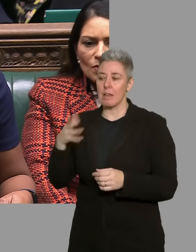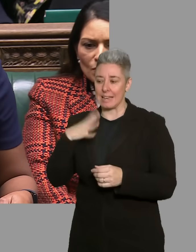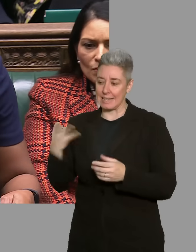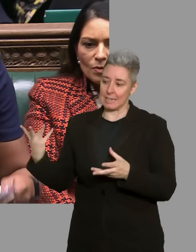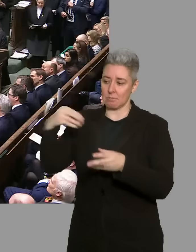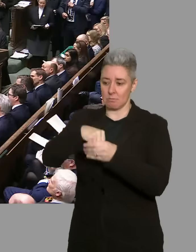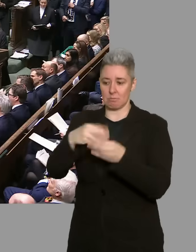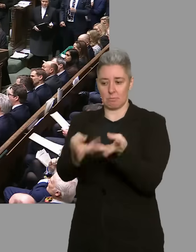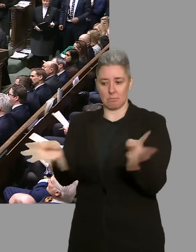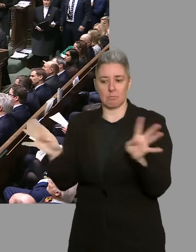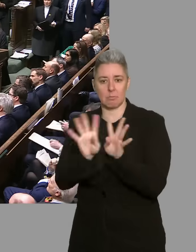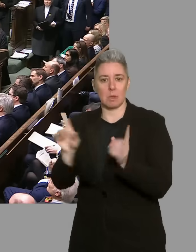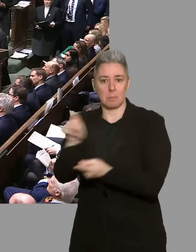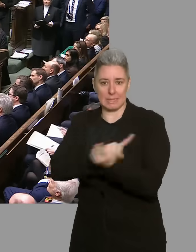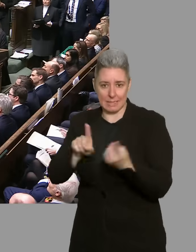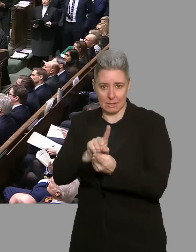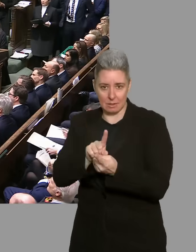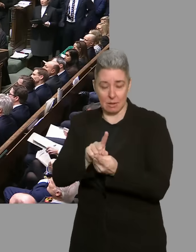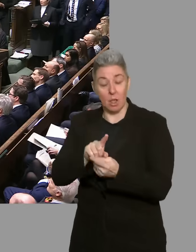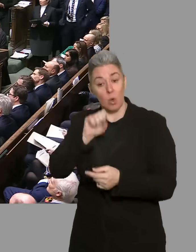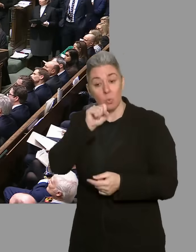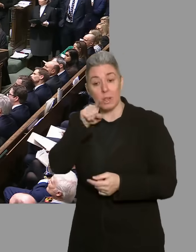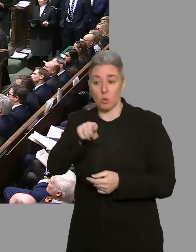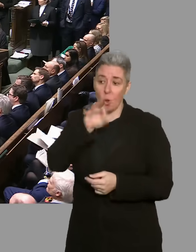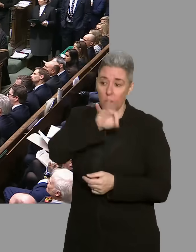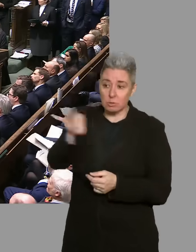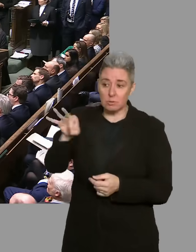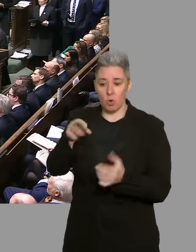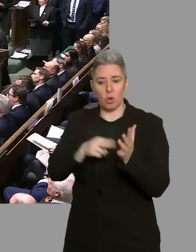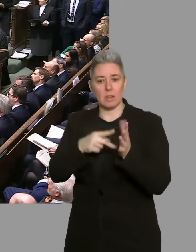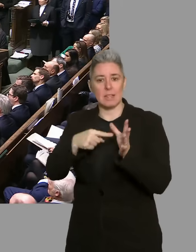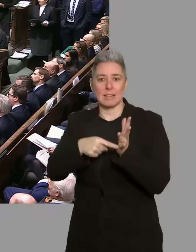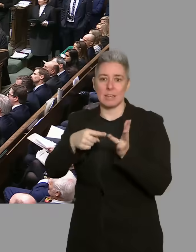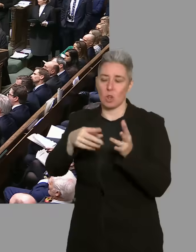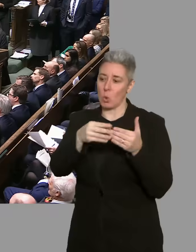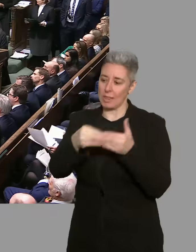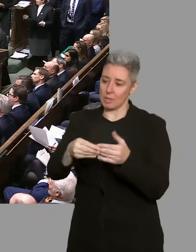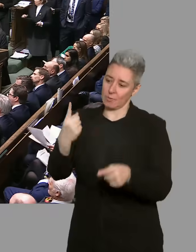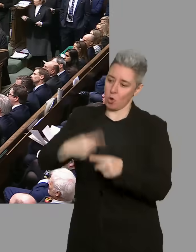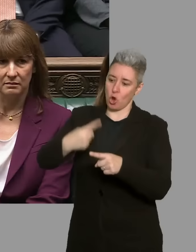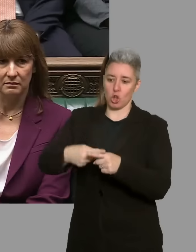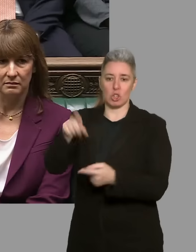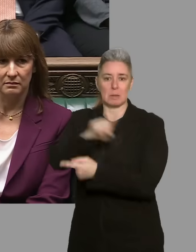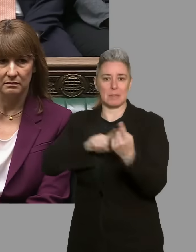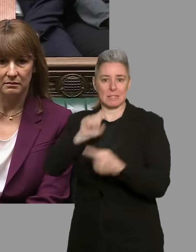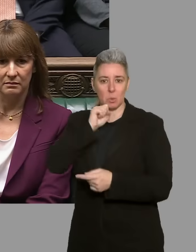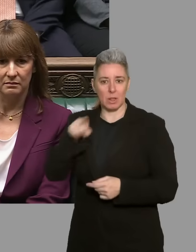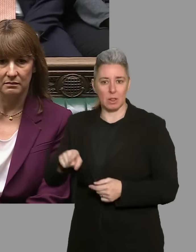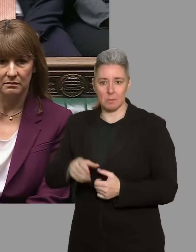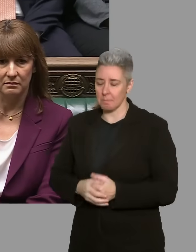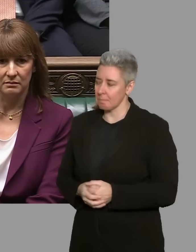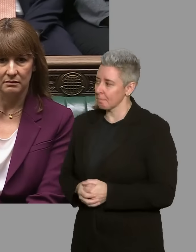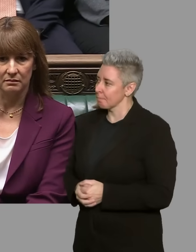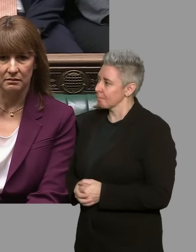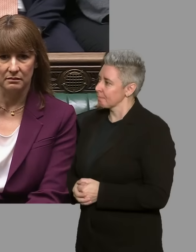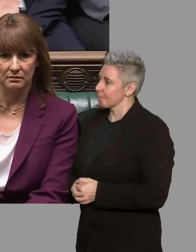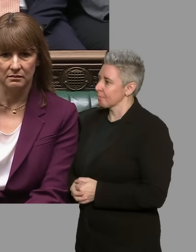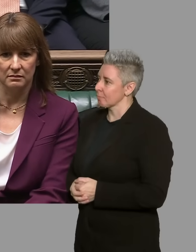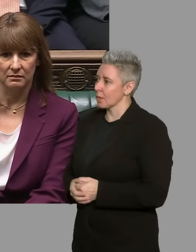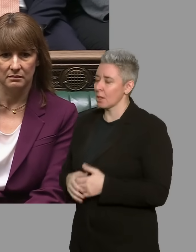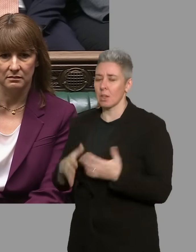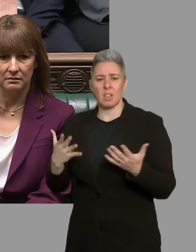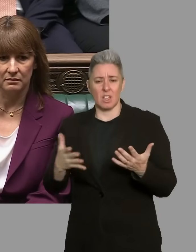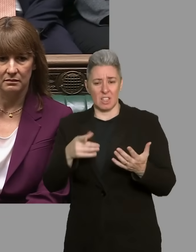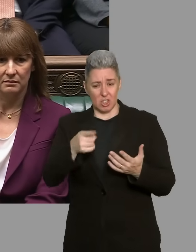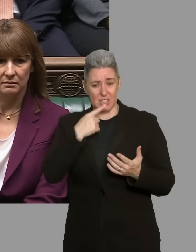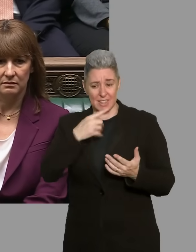of NATO leaders? Prime Minister. Mr. Speaker, she says she wants to hear about Ukraine. She's got 6 questions. She's not even asking a second question about